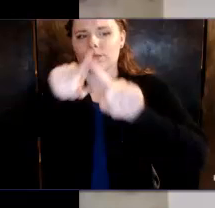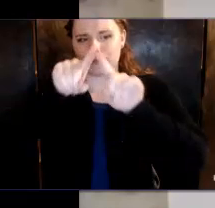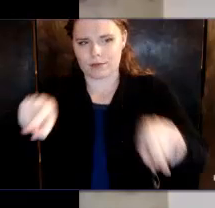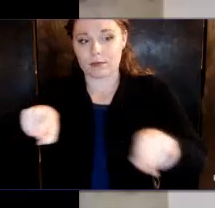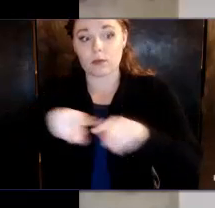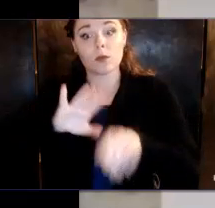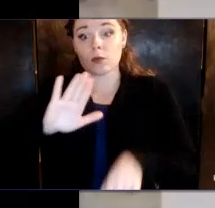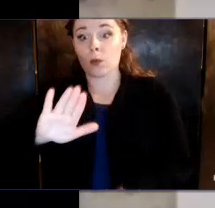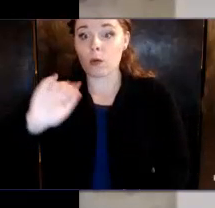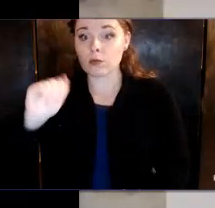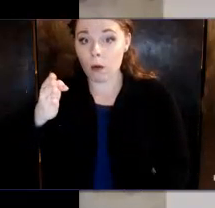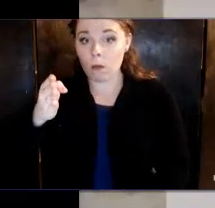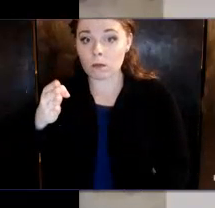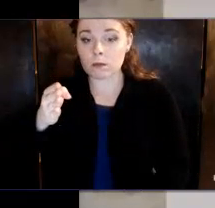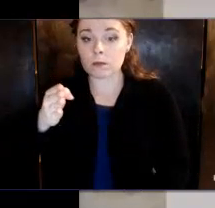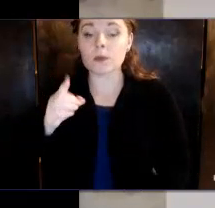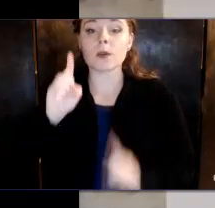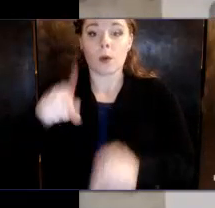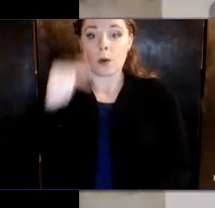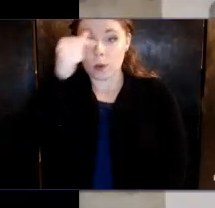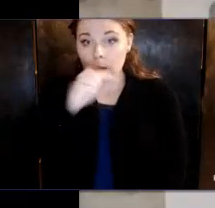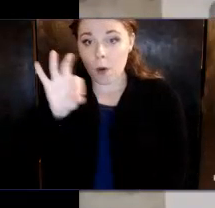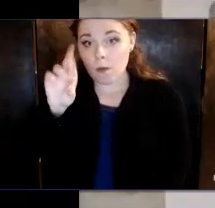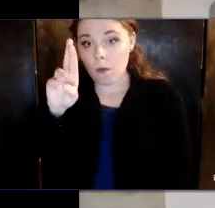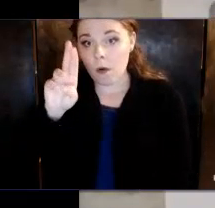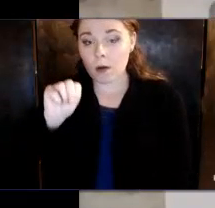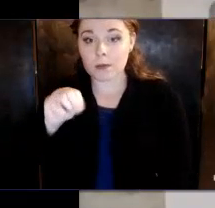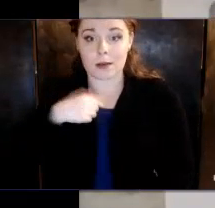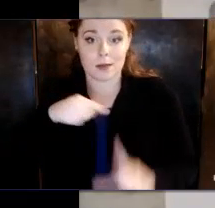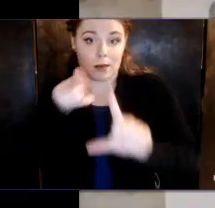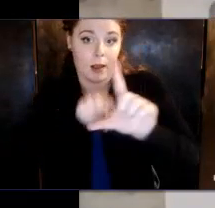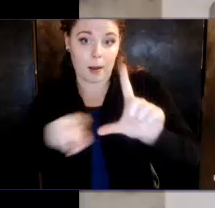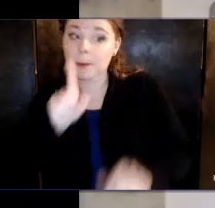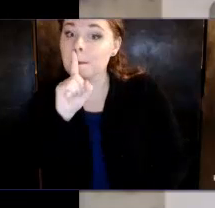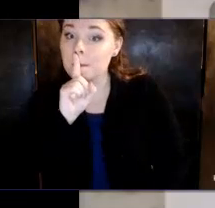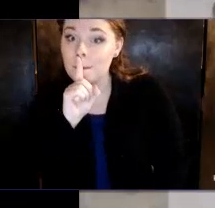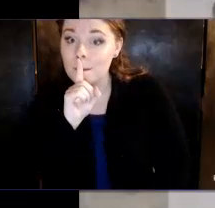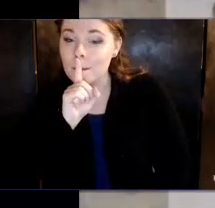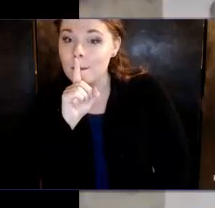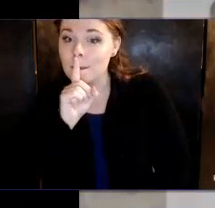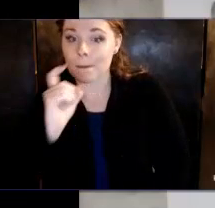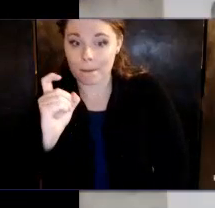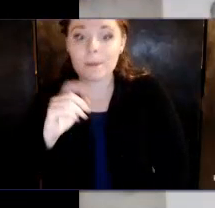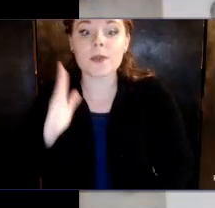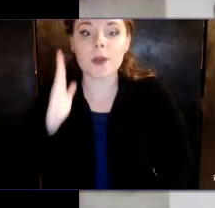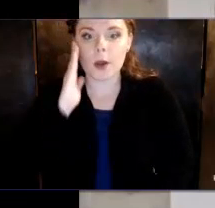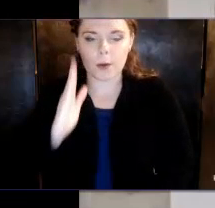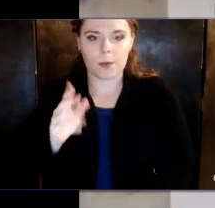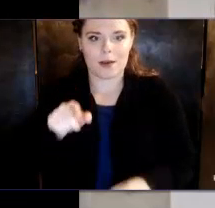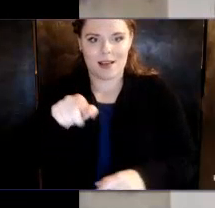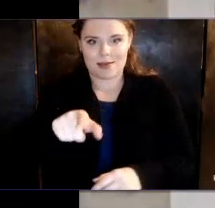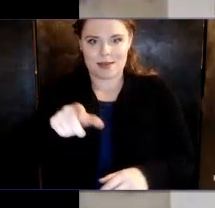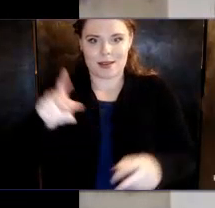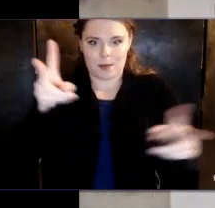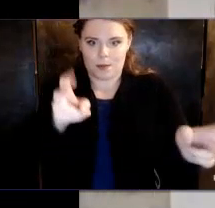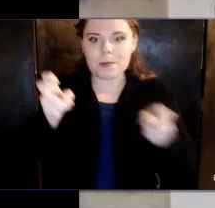Your job is to go to the Google form that says missing angle of a triangle, and we have cut and pasted this.